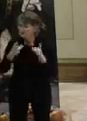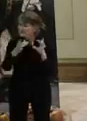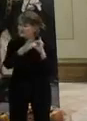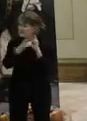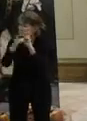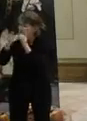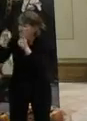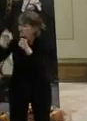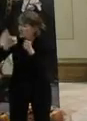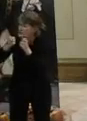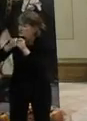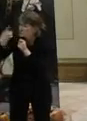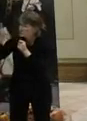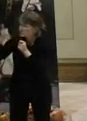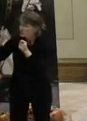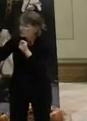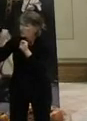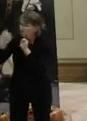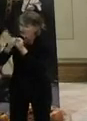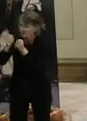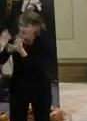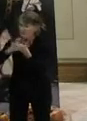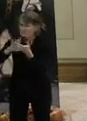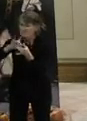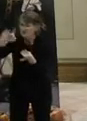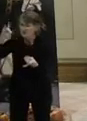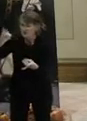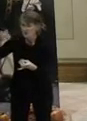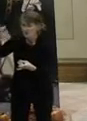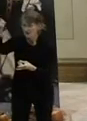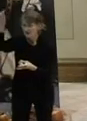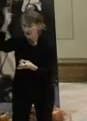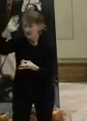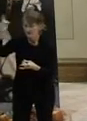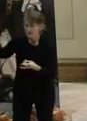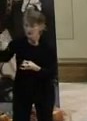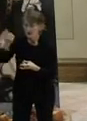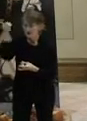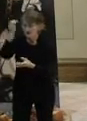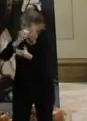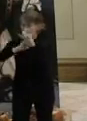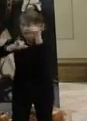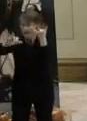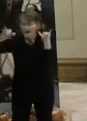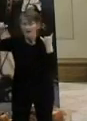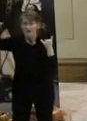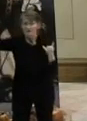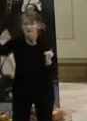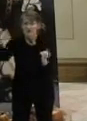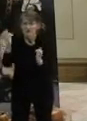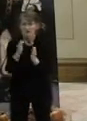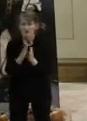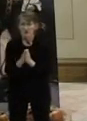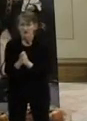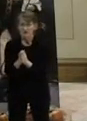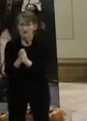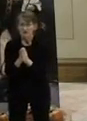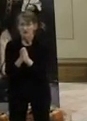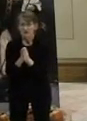and reigns with you in the unity of the Holy Spirit, one God forever and ever.